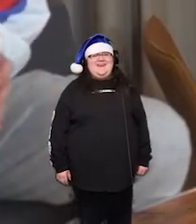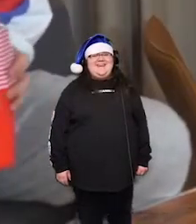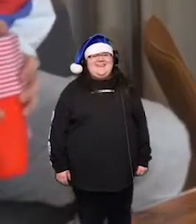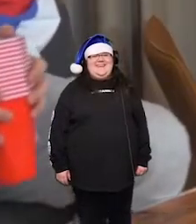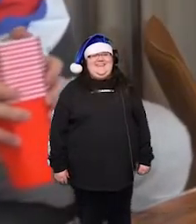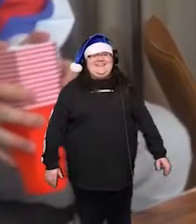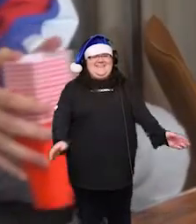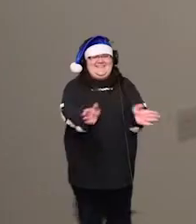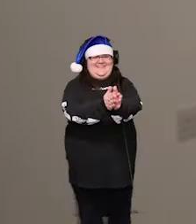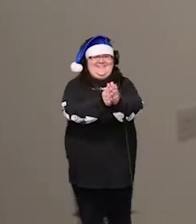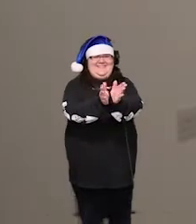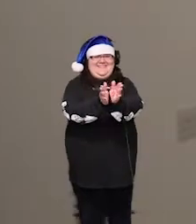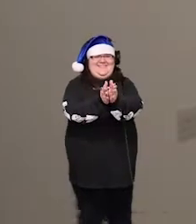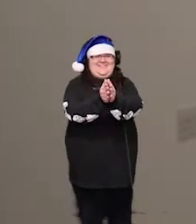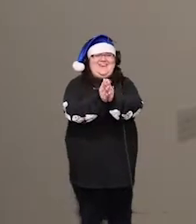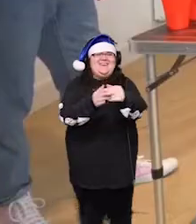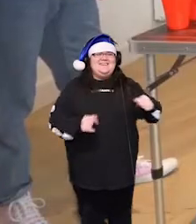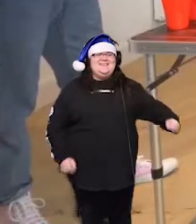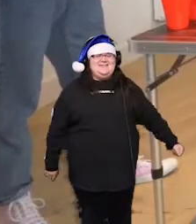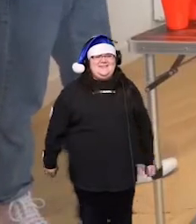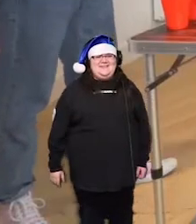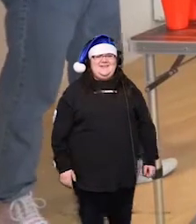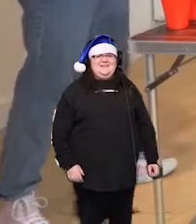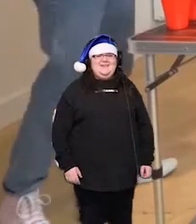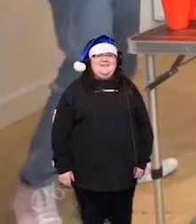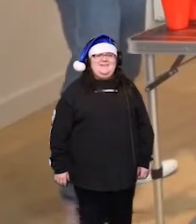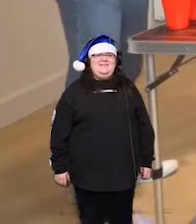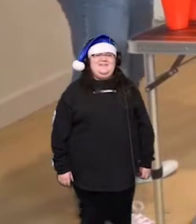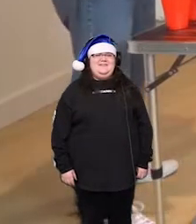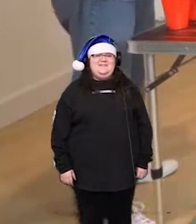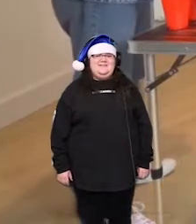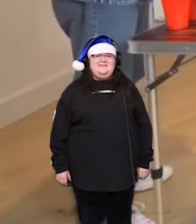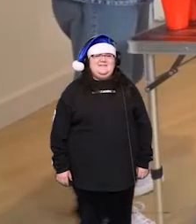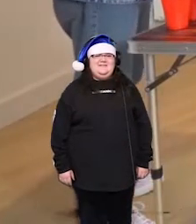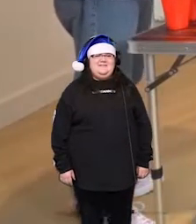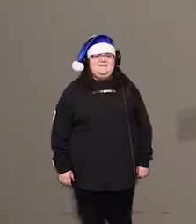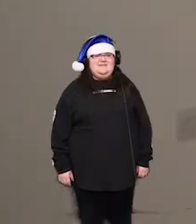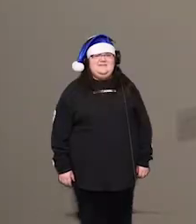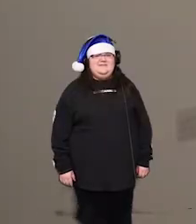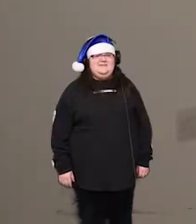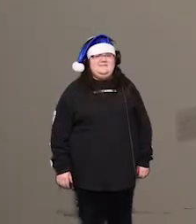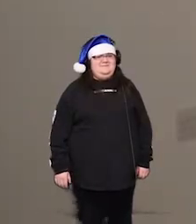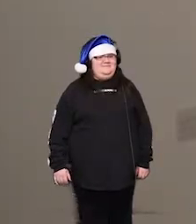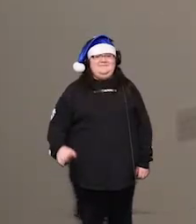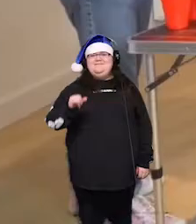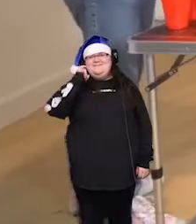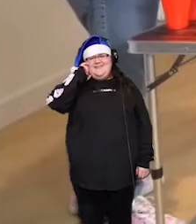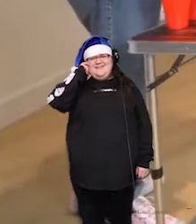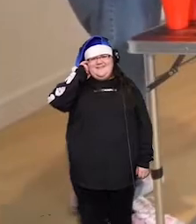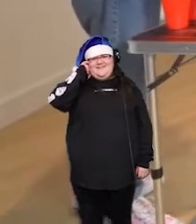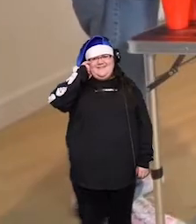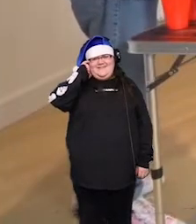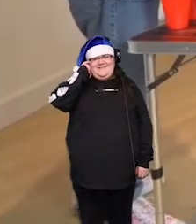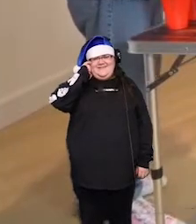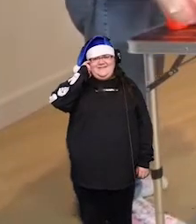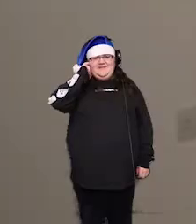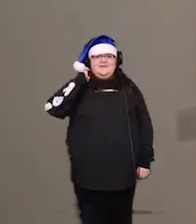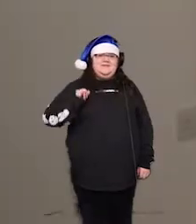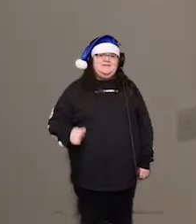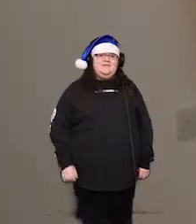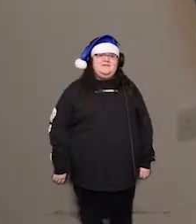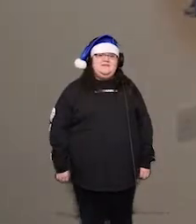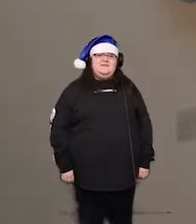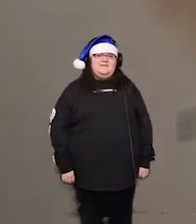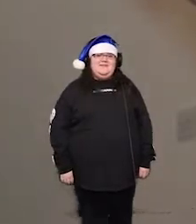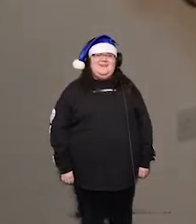Did she make it? What a shot. Jeez. Okay. Charlie, you're a filmmaker. I am that. As of May 2020. Fuck